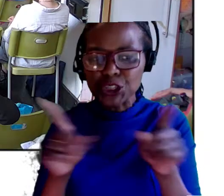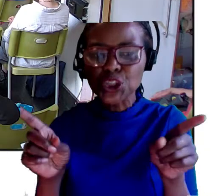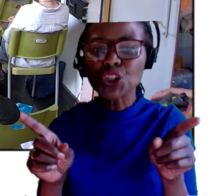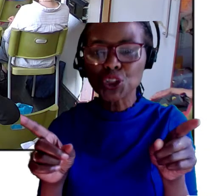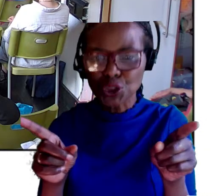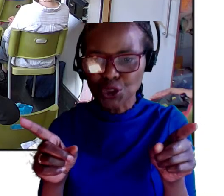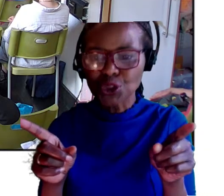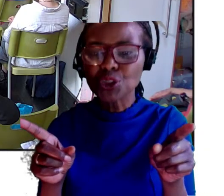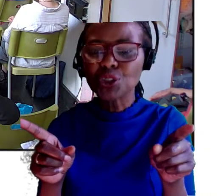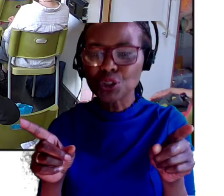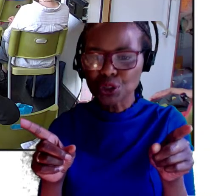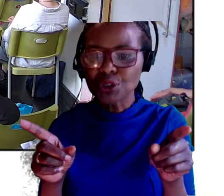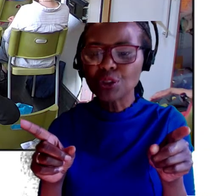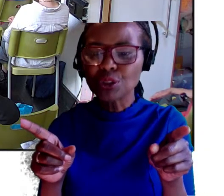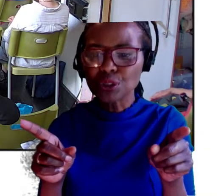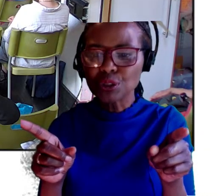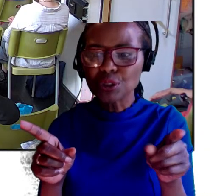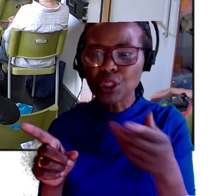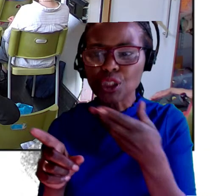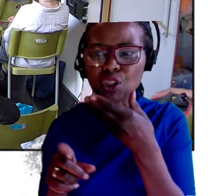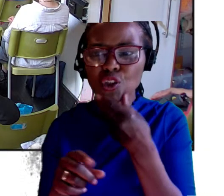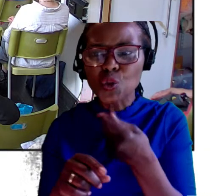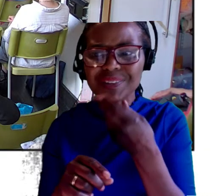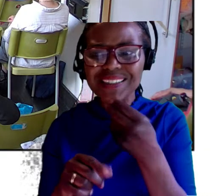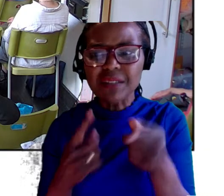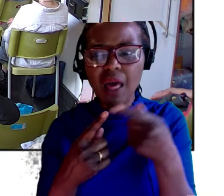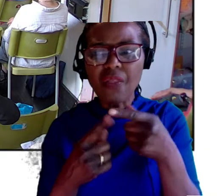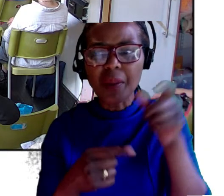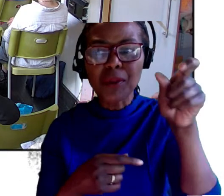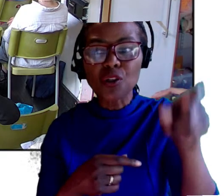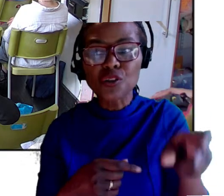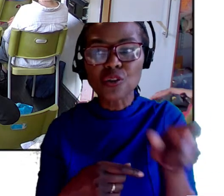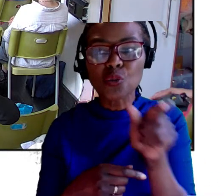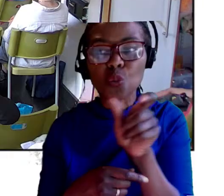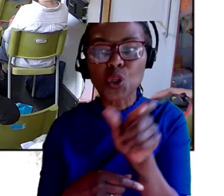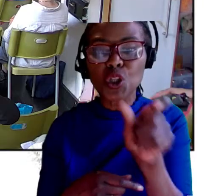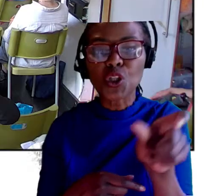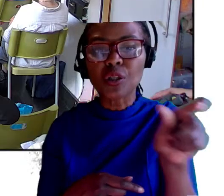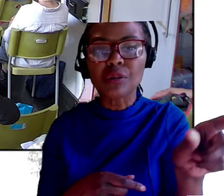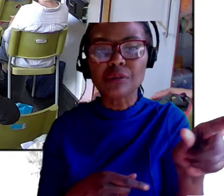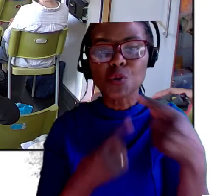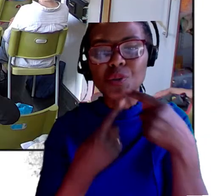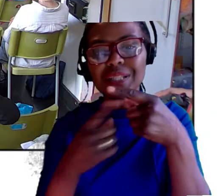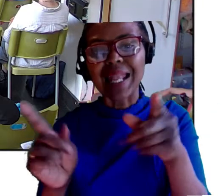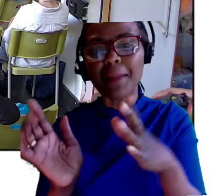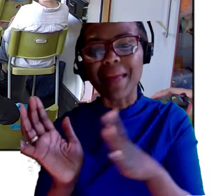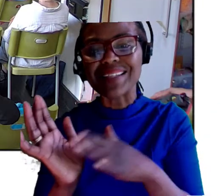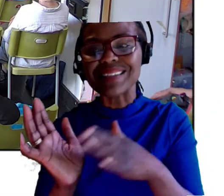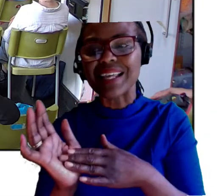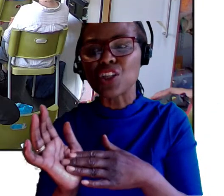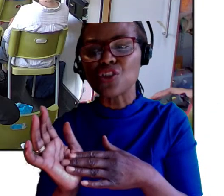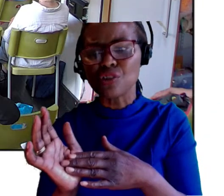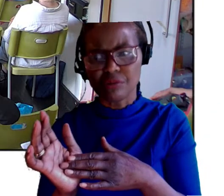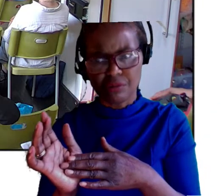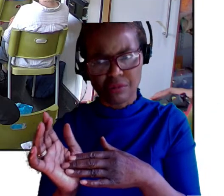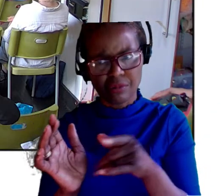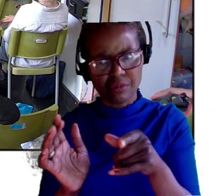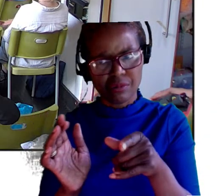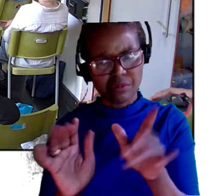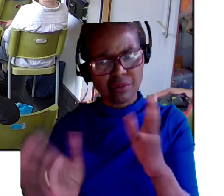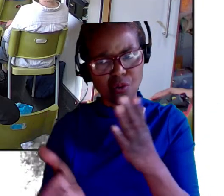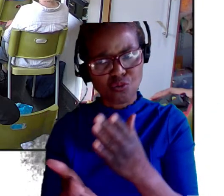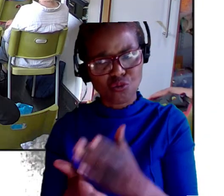he actually uses someone else's words to send that message in a way that sort of hasn't been true. In a way, it's a kind of